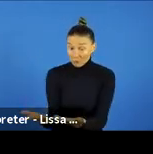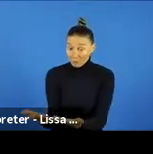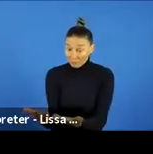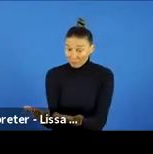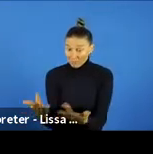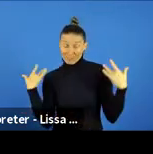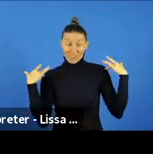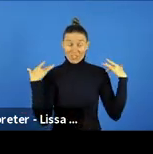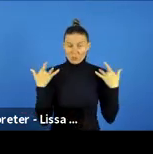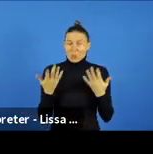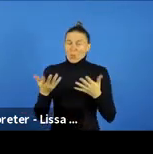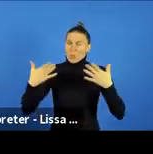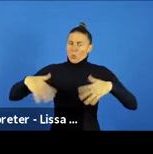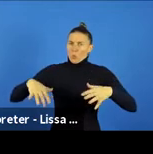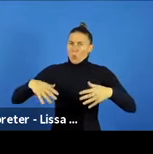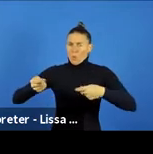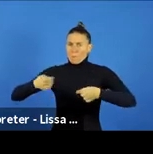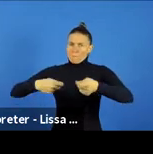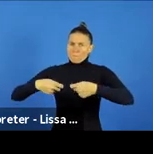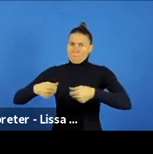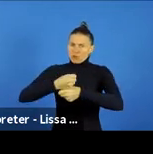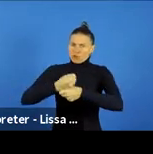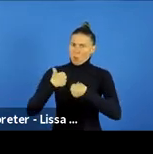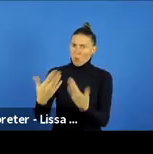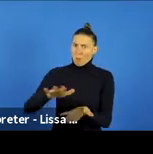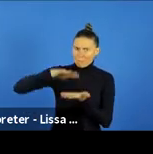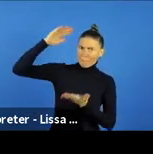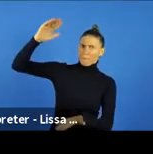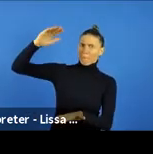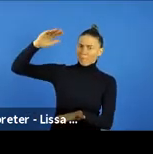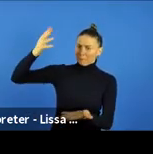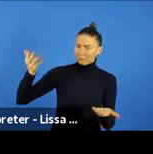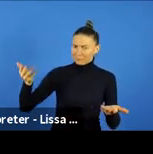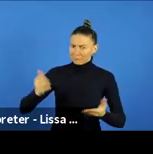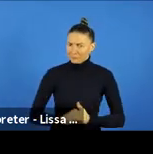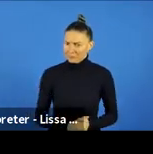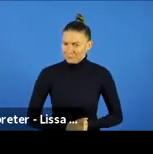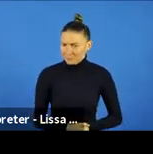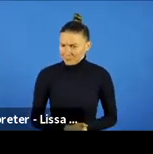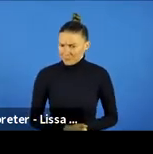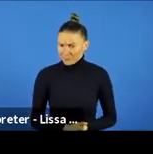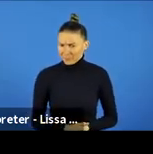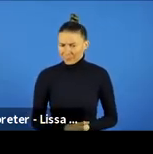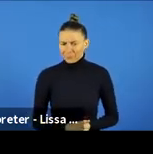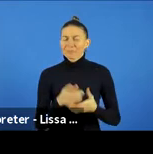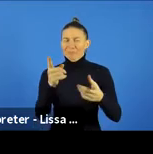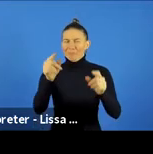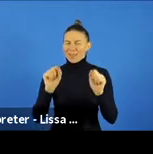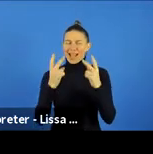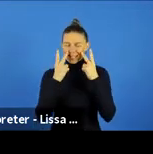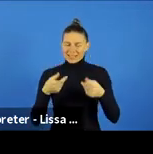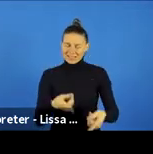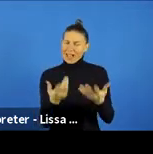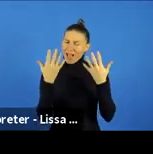create employability. Next slide, please. So you can see here our